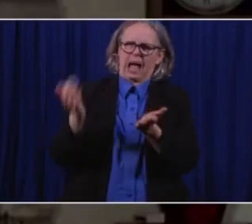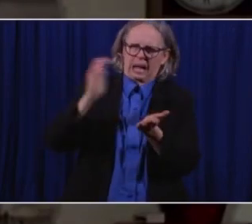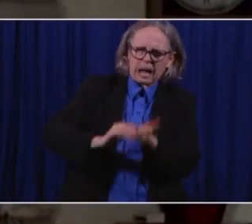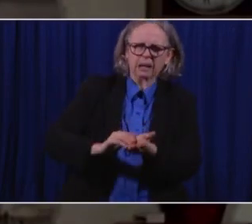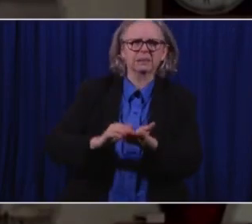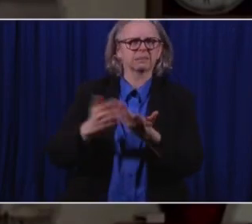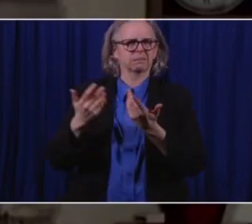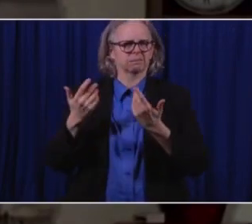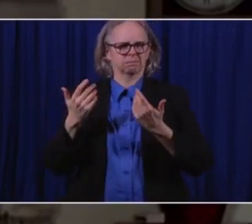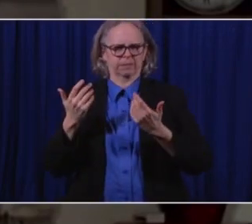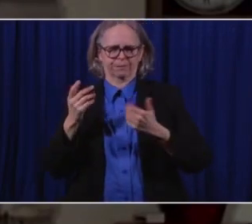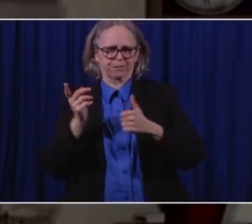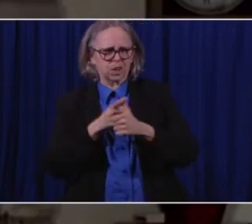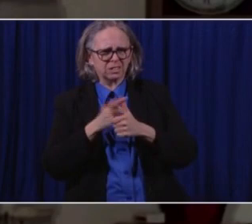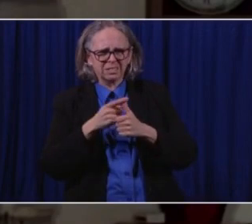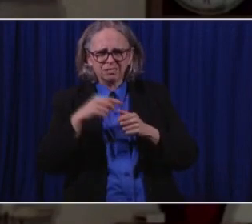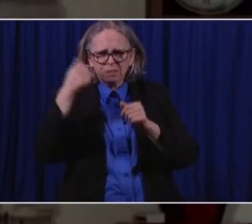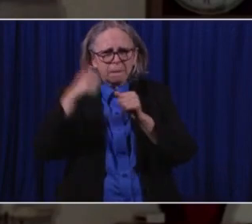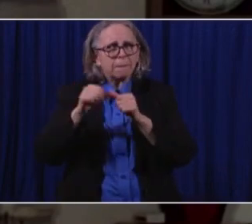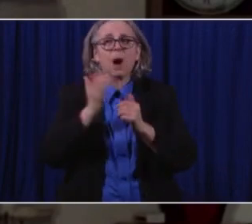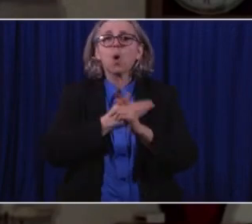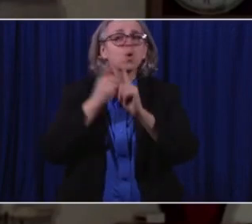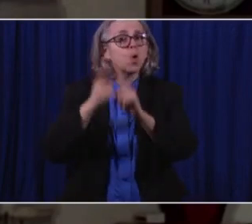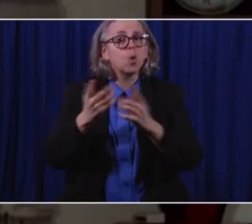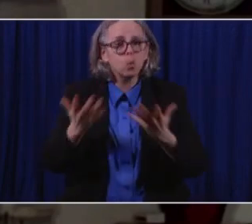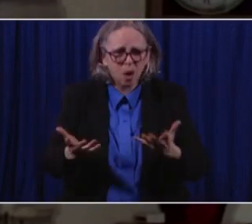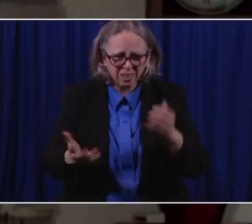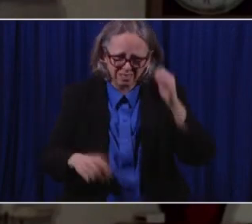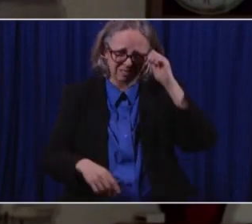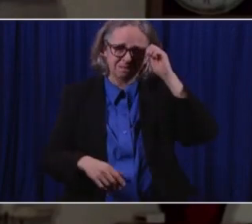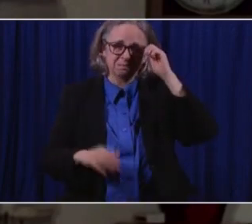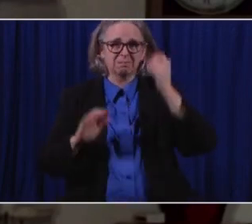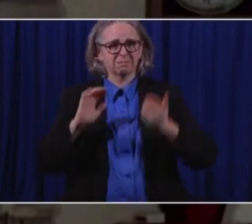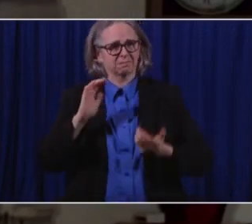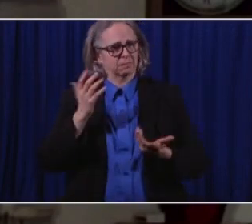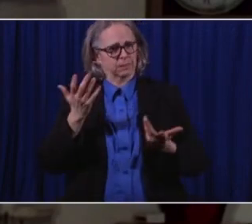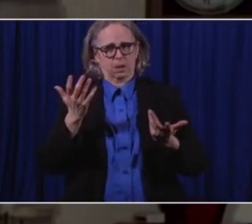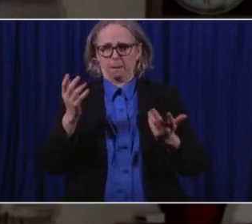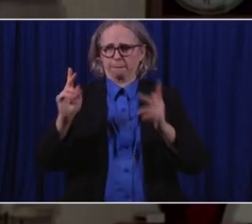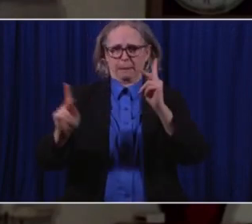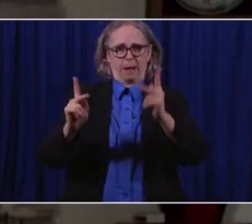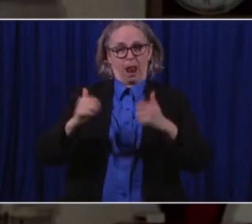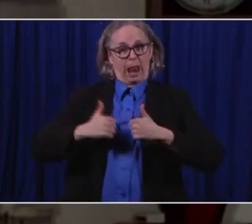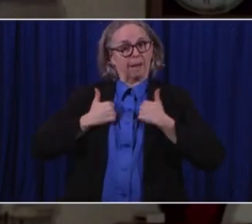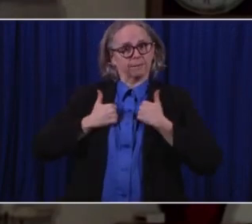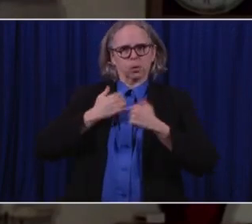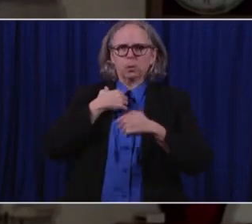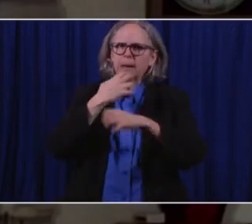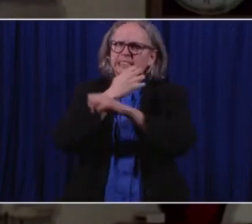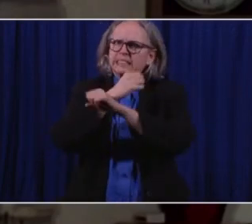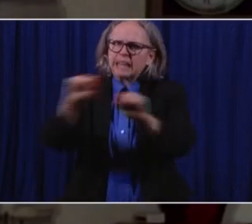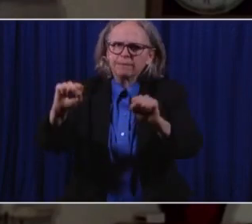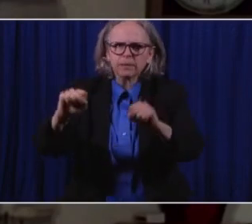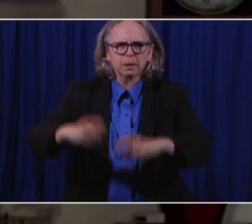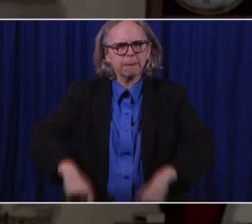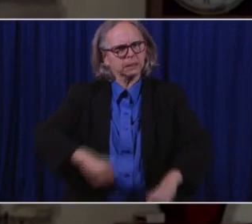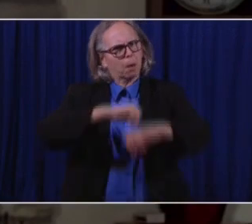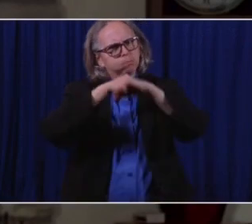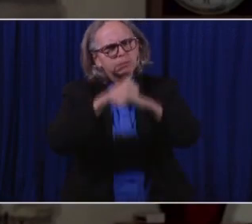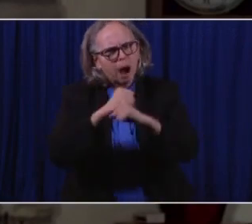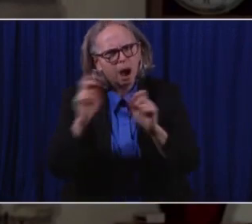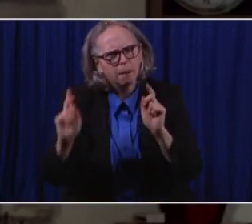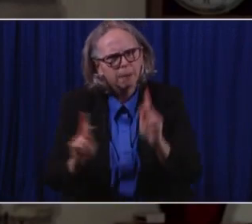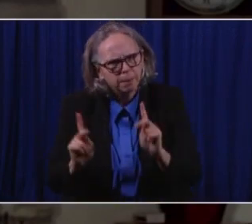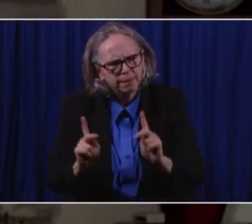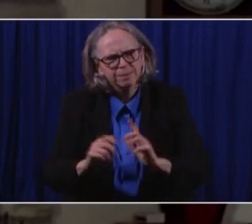are several. One is to save lives, to protect people, to protect the most vulnerable. And